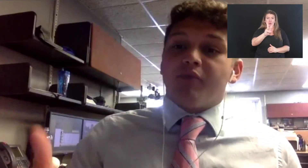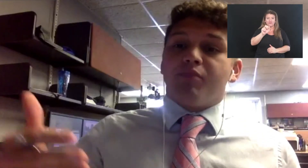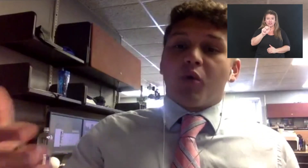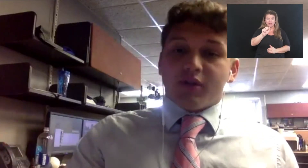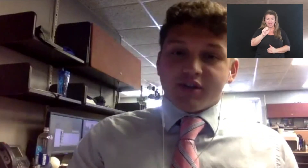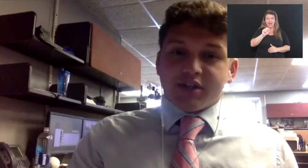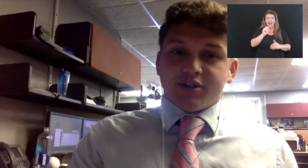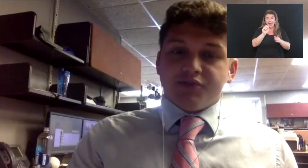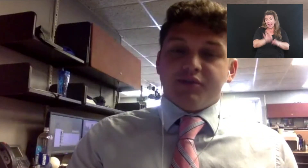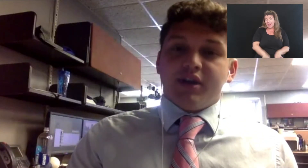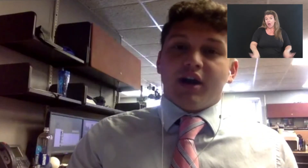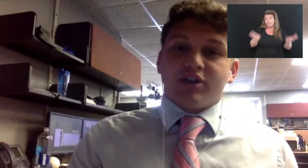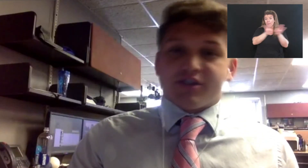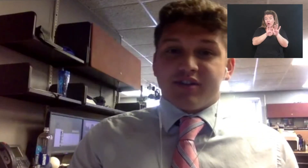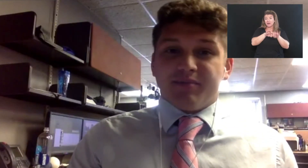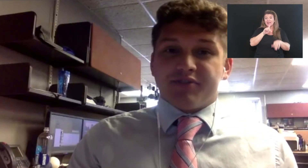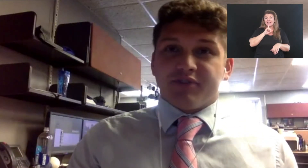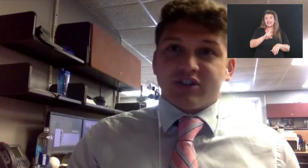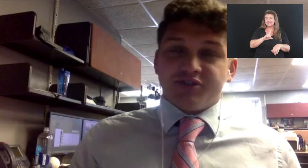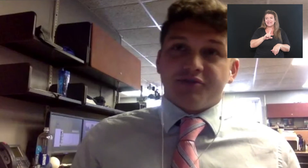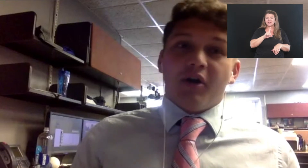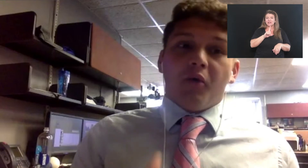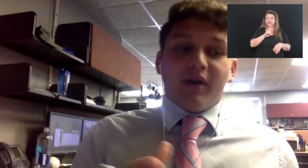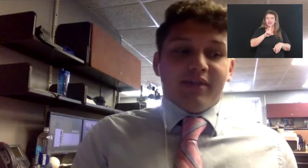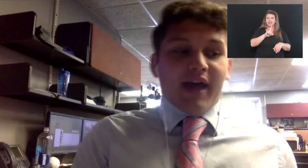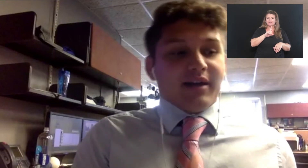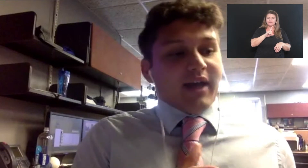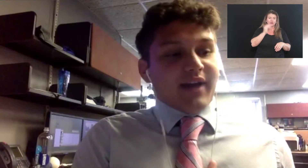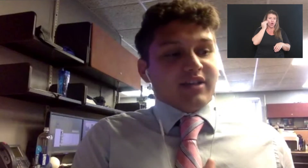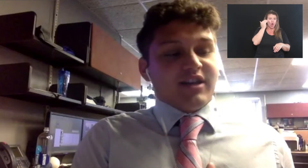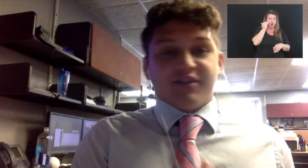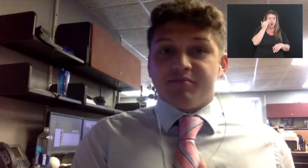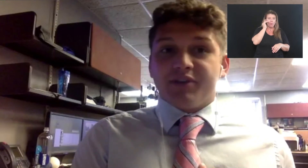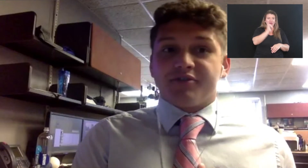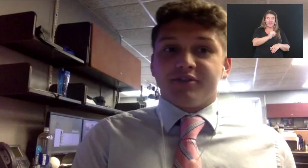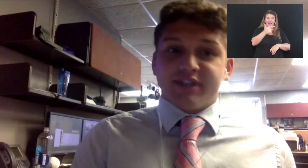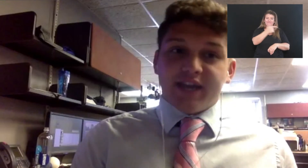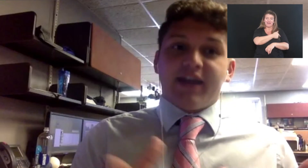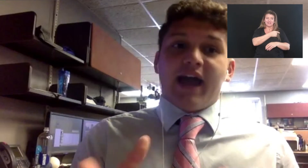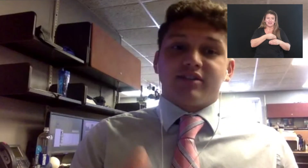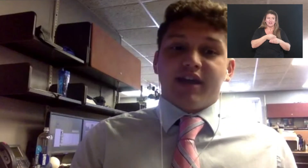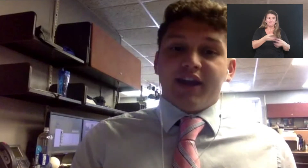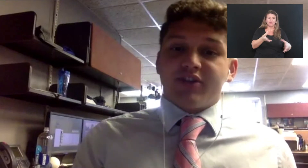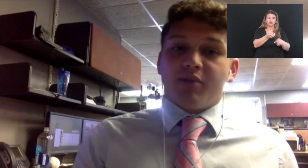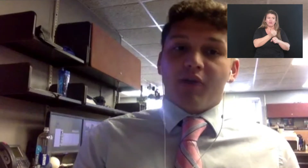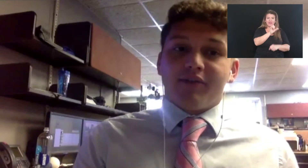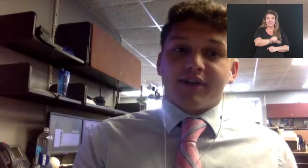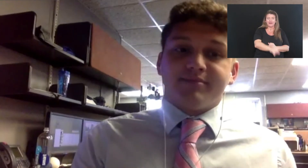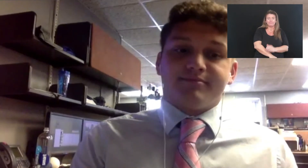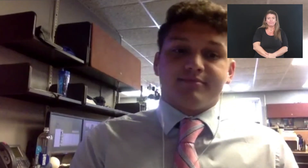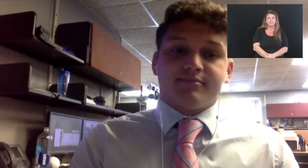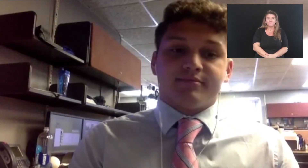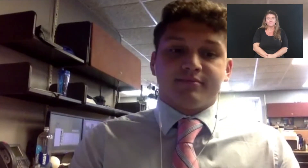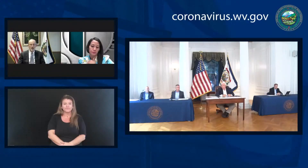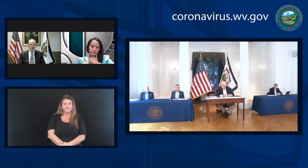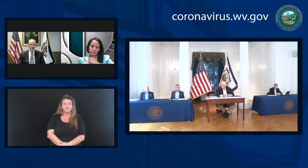and how important is it to the Justice Administration to, when that vaccine is administered, to get that out to that age demographic?